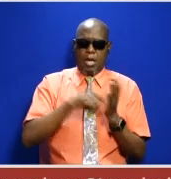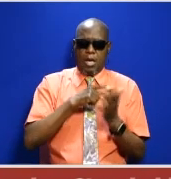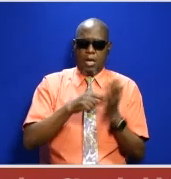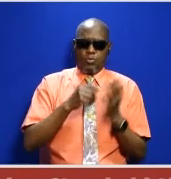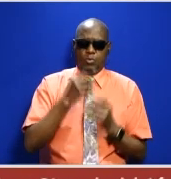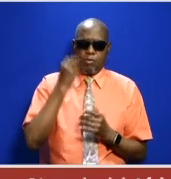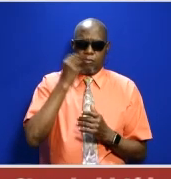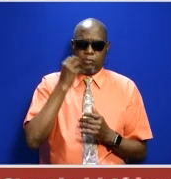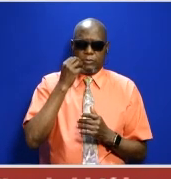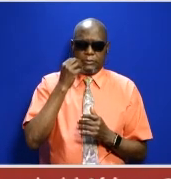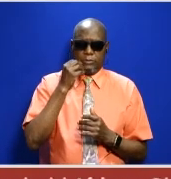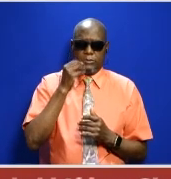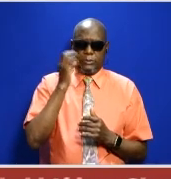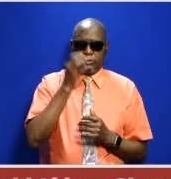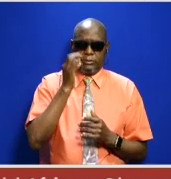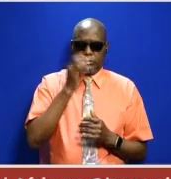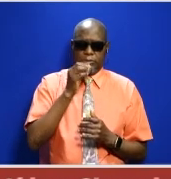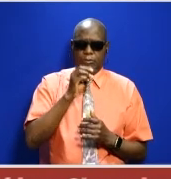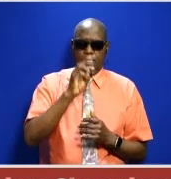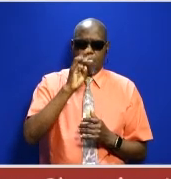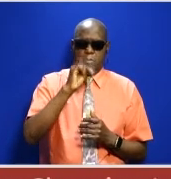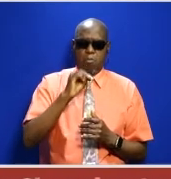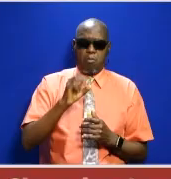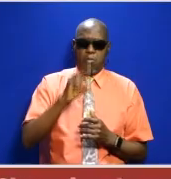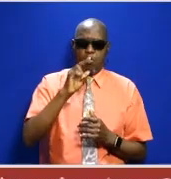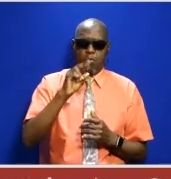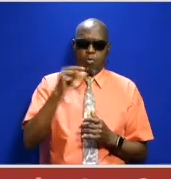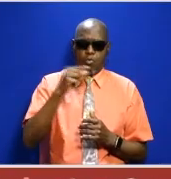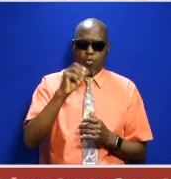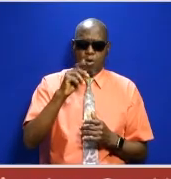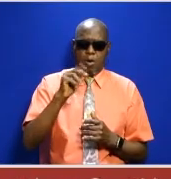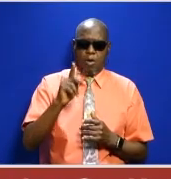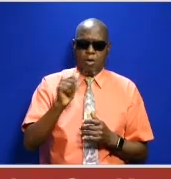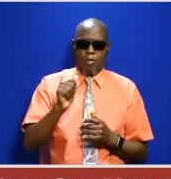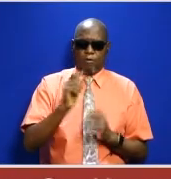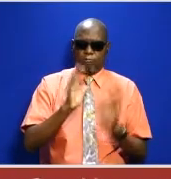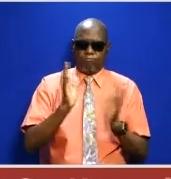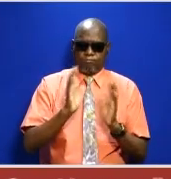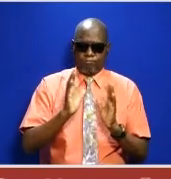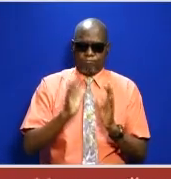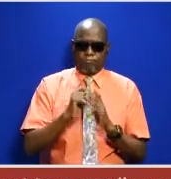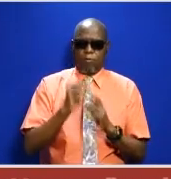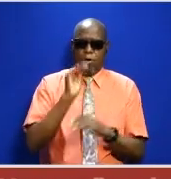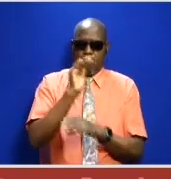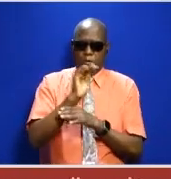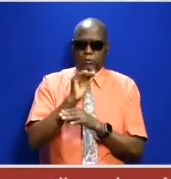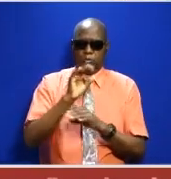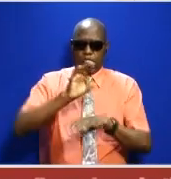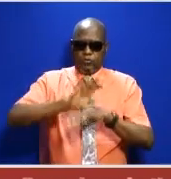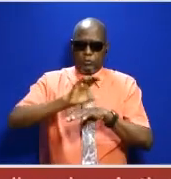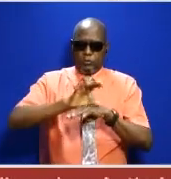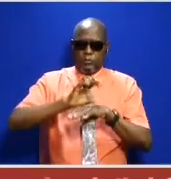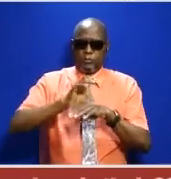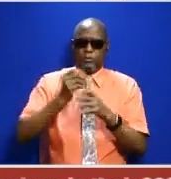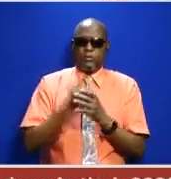conducted. Speaking at Mavoko Aspian Primary School, Governor Ndeti have urged the church to help in instilling the